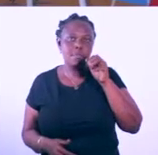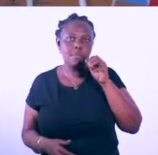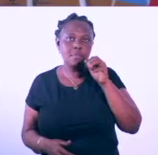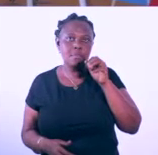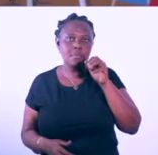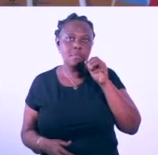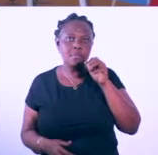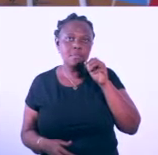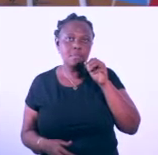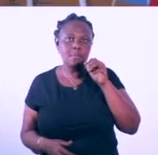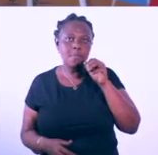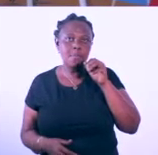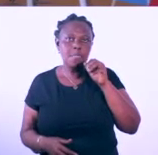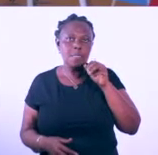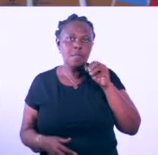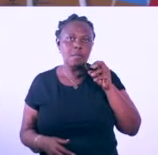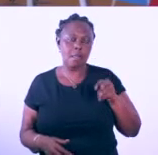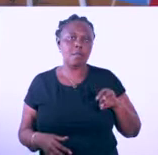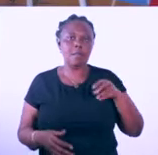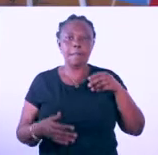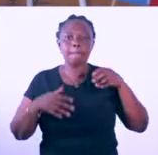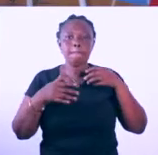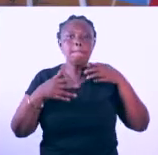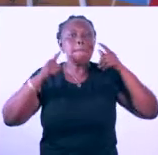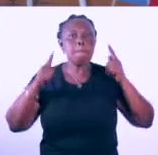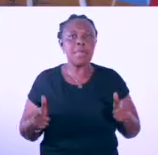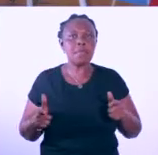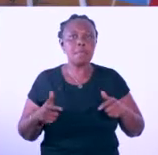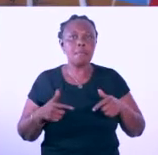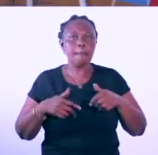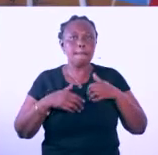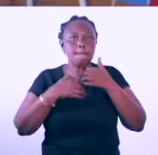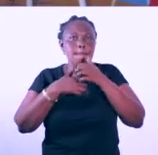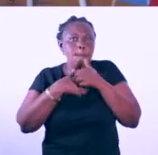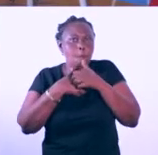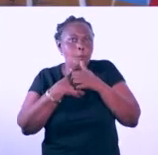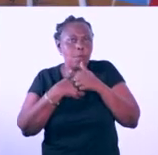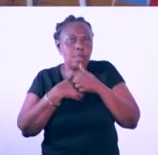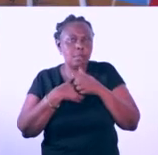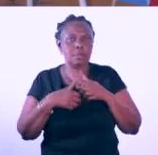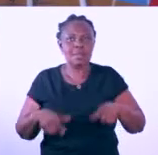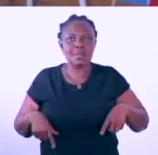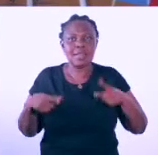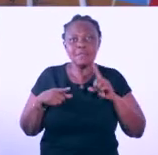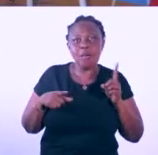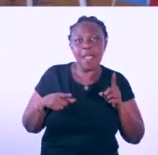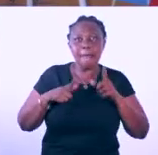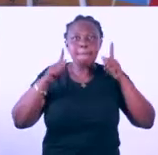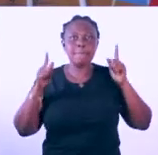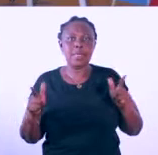Sam the big monkey. I live on a big